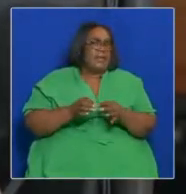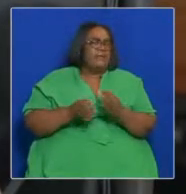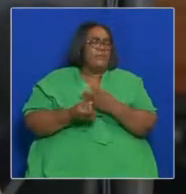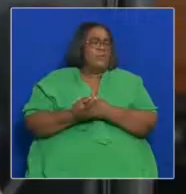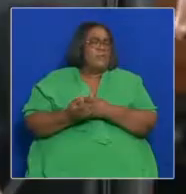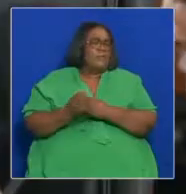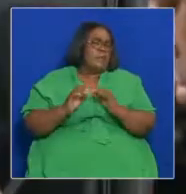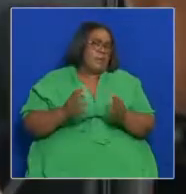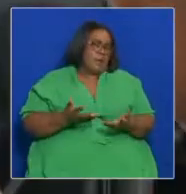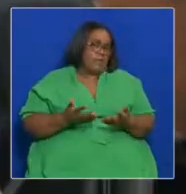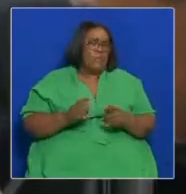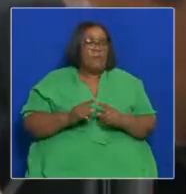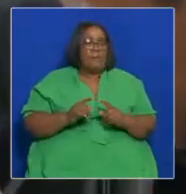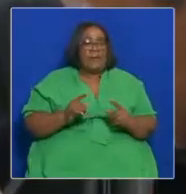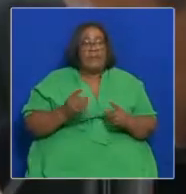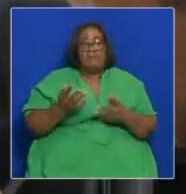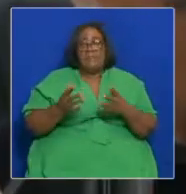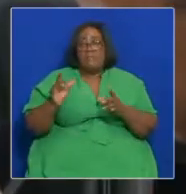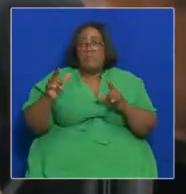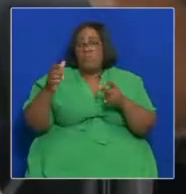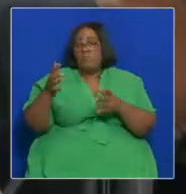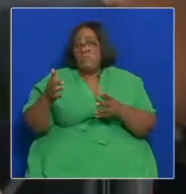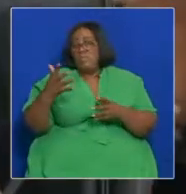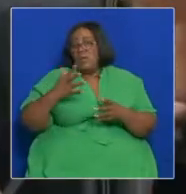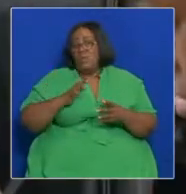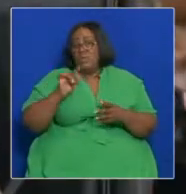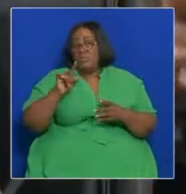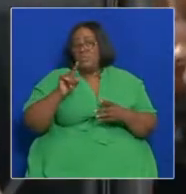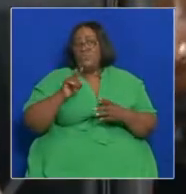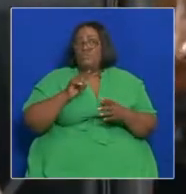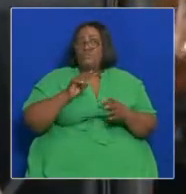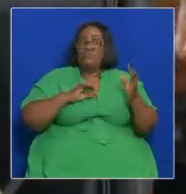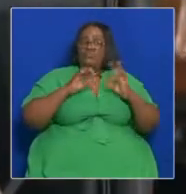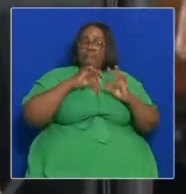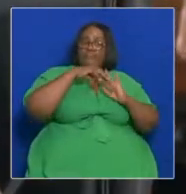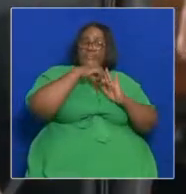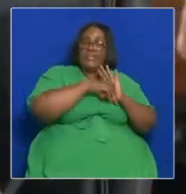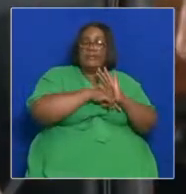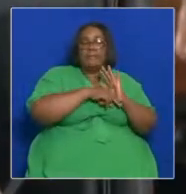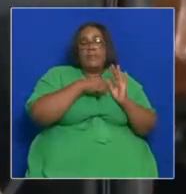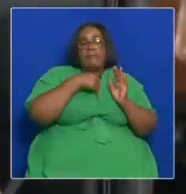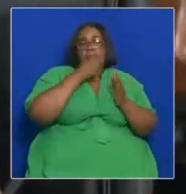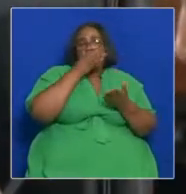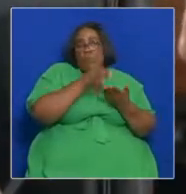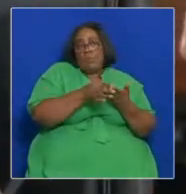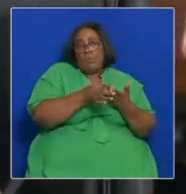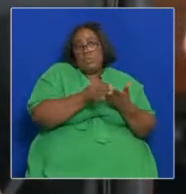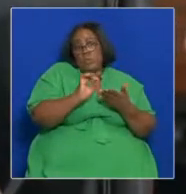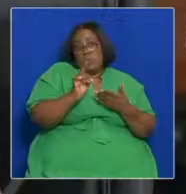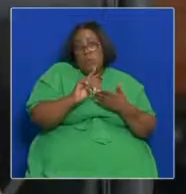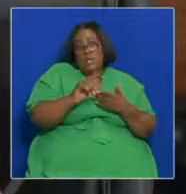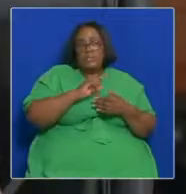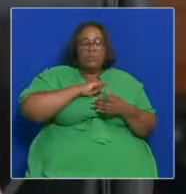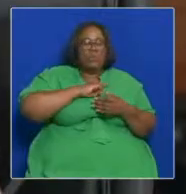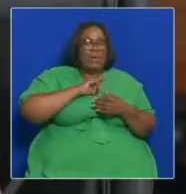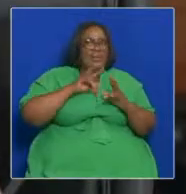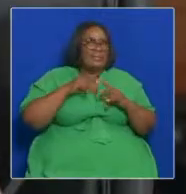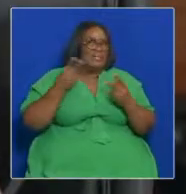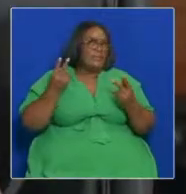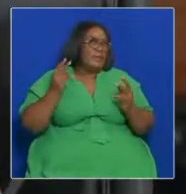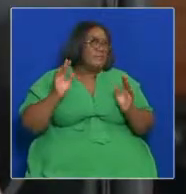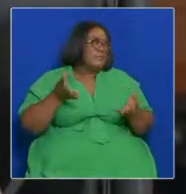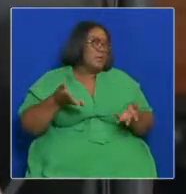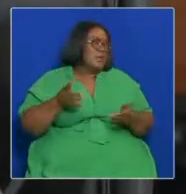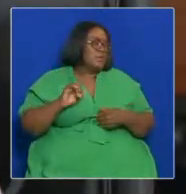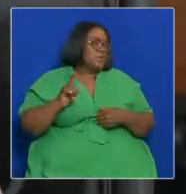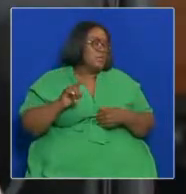the commissioners want to go into detail, my proposal would be, because I think what's different is your explanation